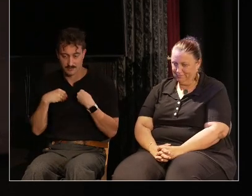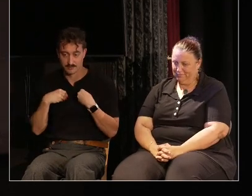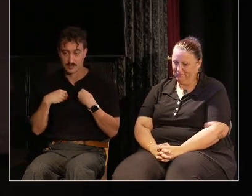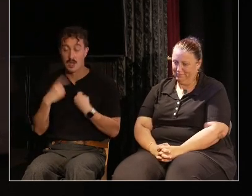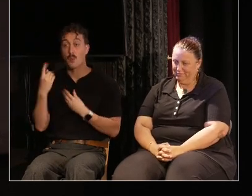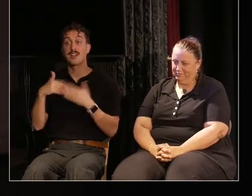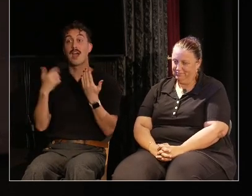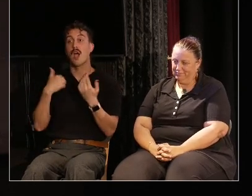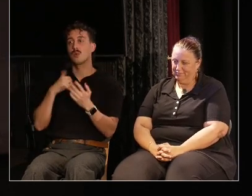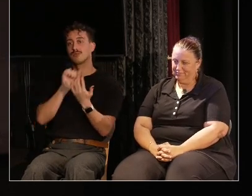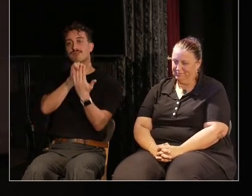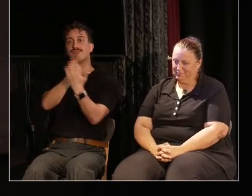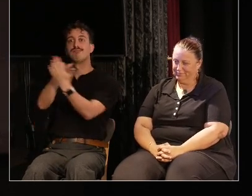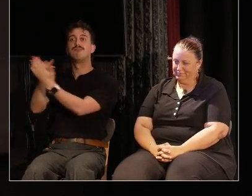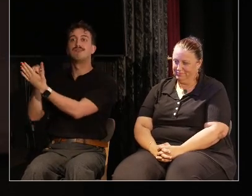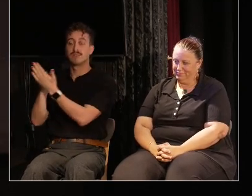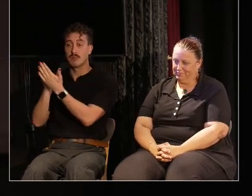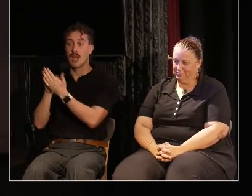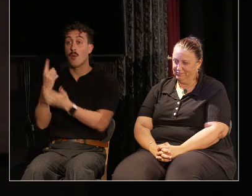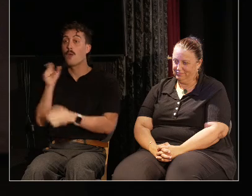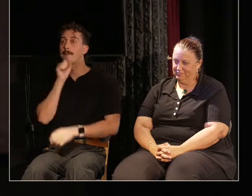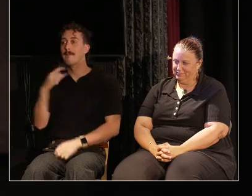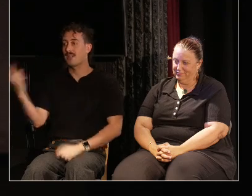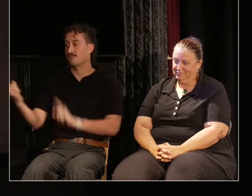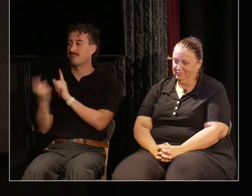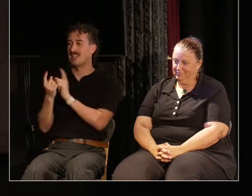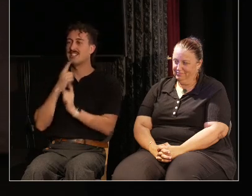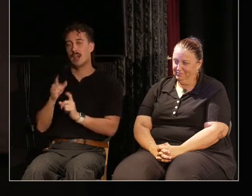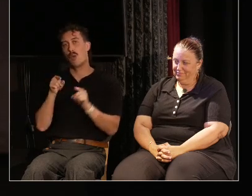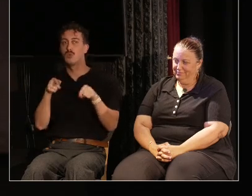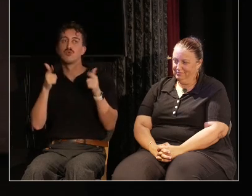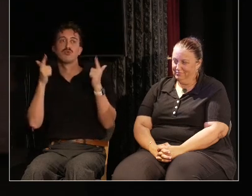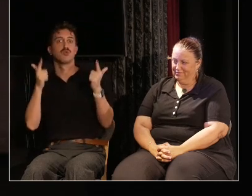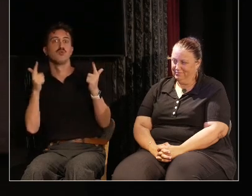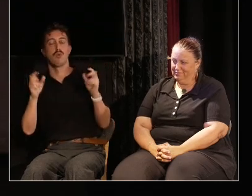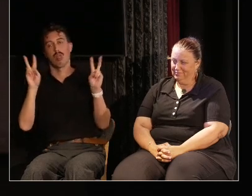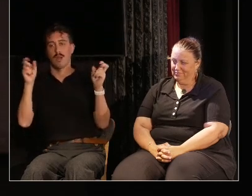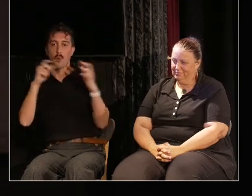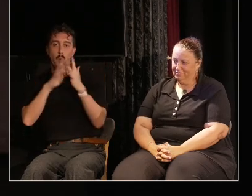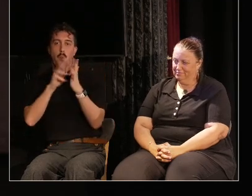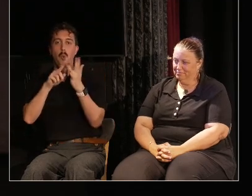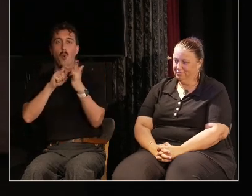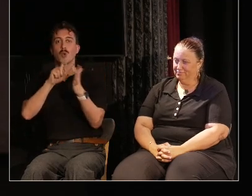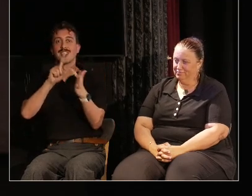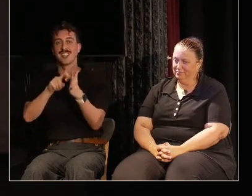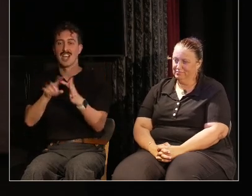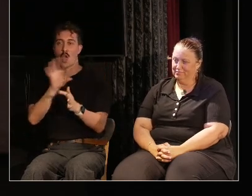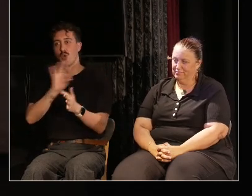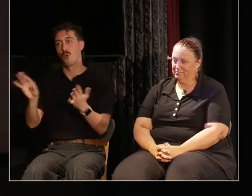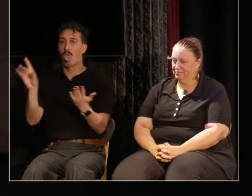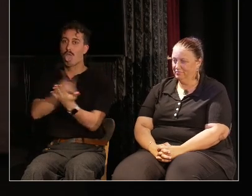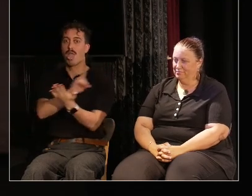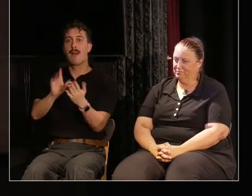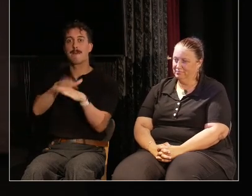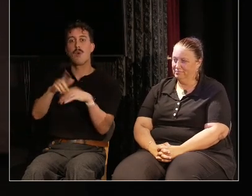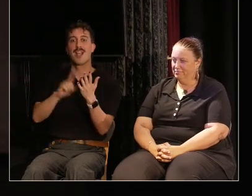one day and this guy approached me and was telling me how I was too woke and, you know, there was no prejudice against LGBTQ